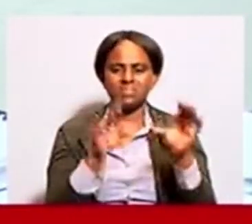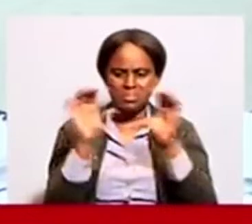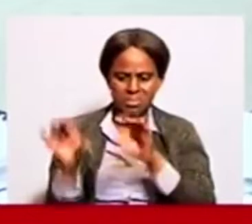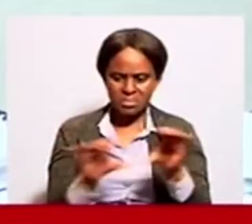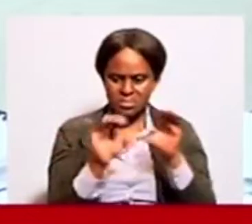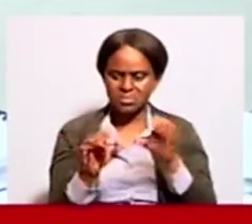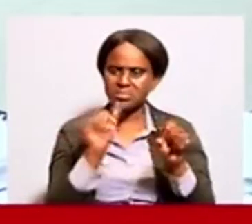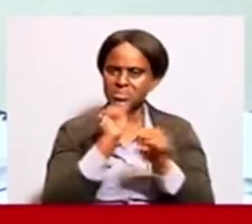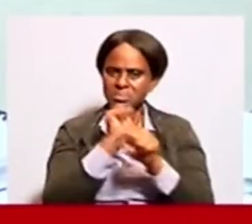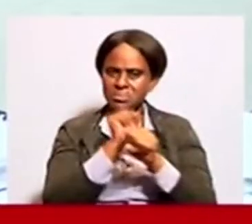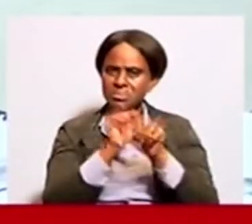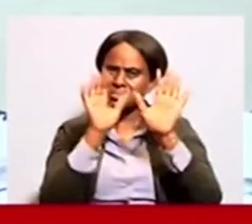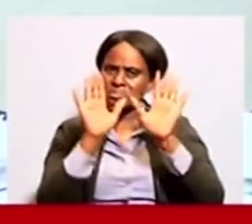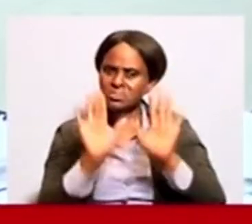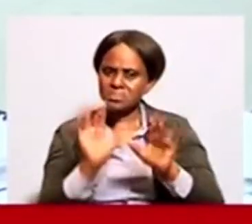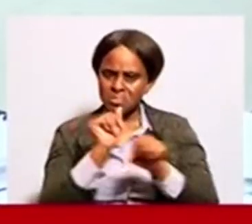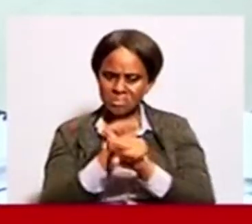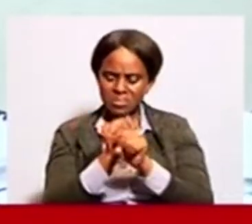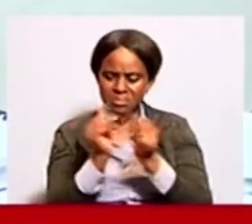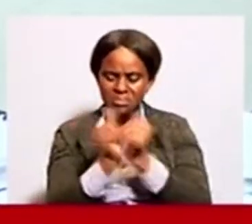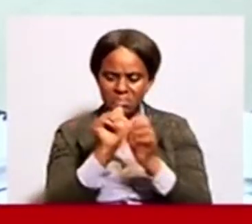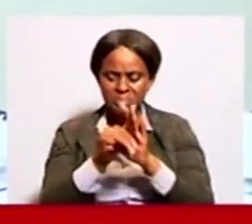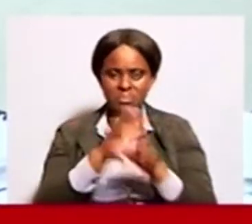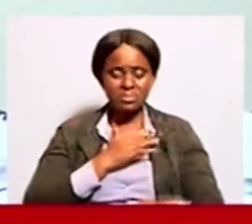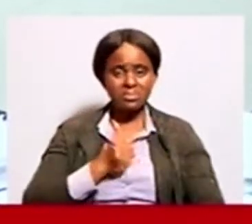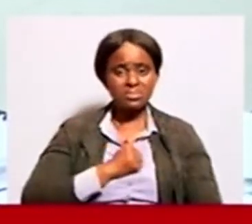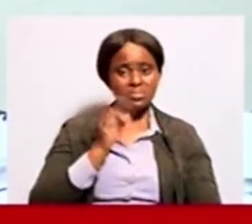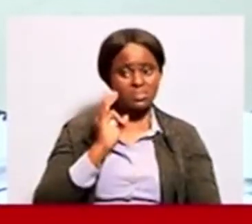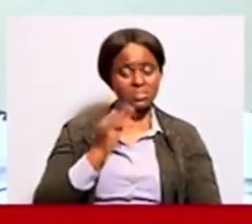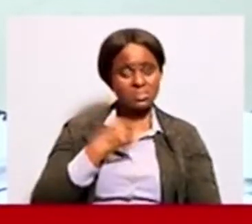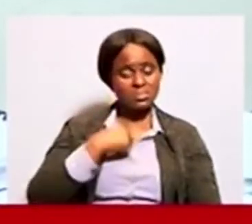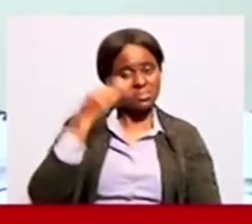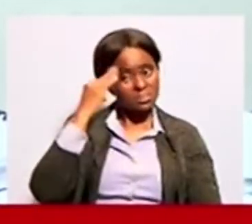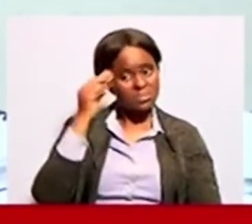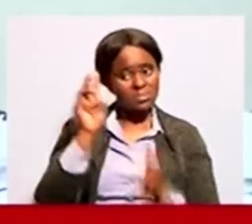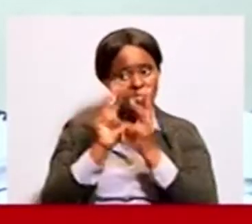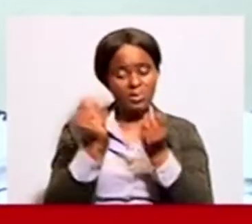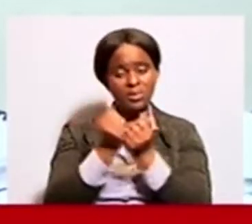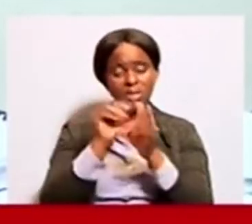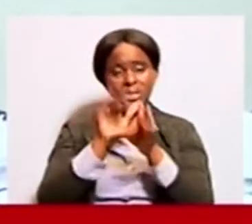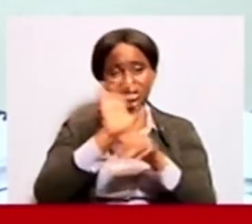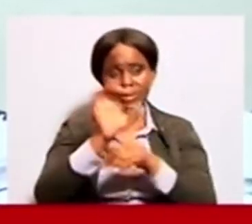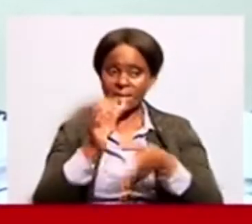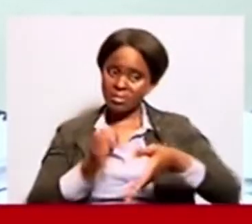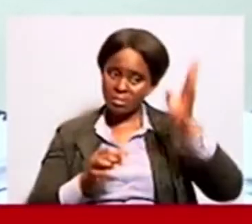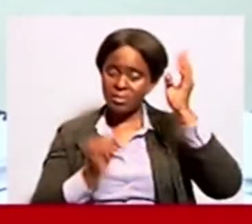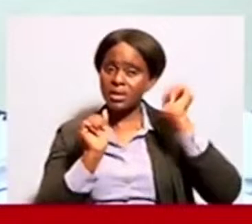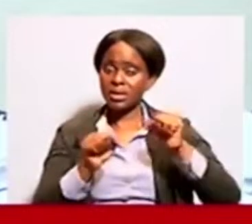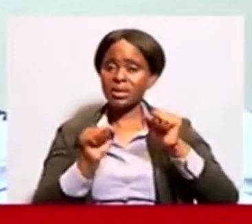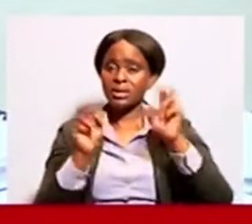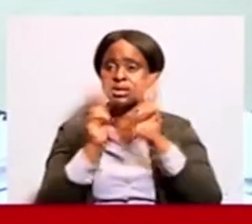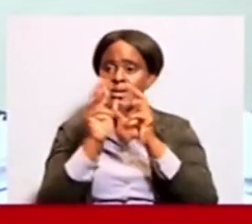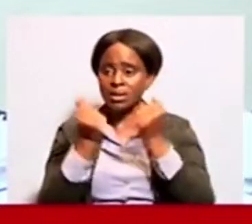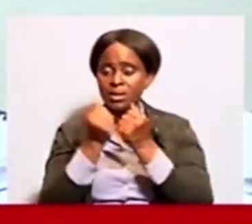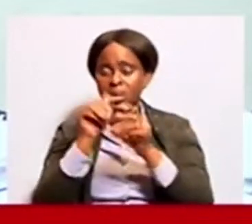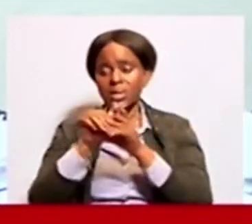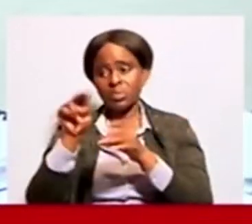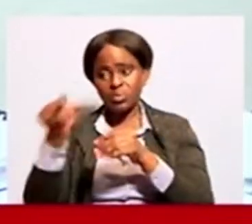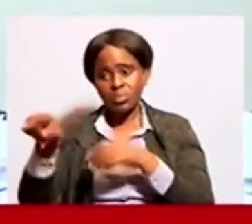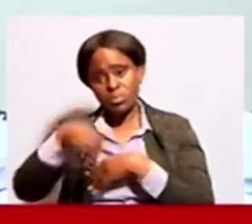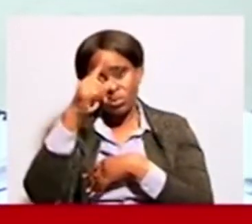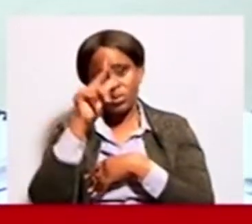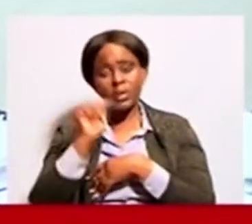diligence within. I know if it was a workshop in Chipata, you would have gone there. If it was a workshop in Ndola, you would have gone